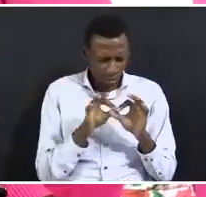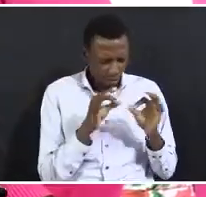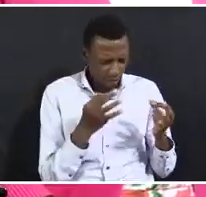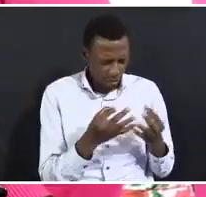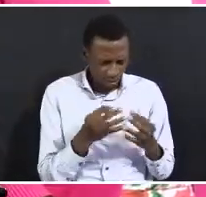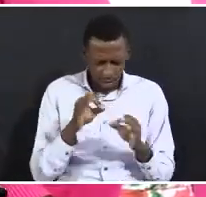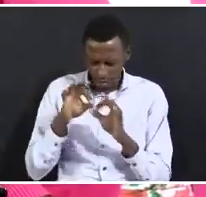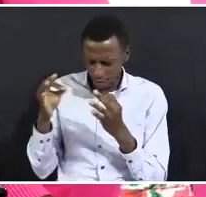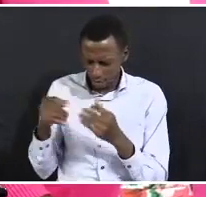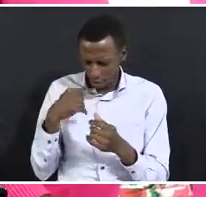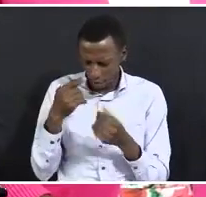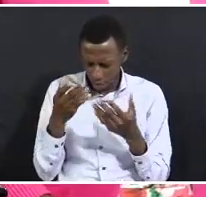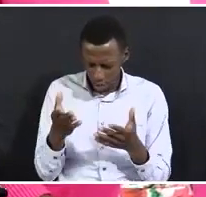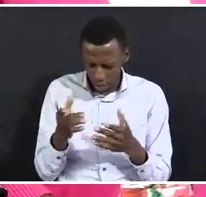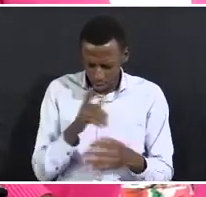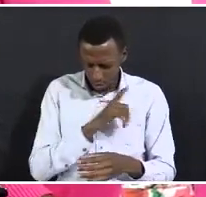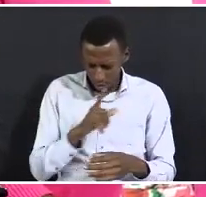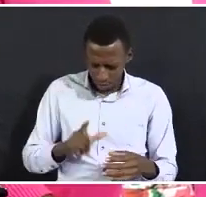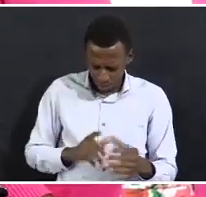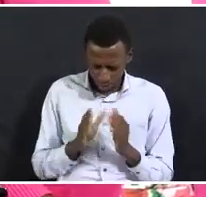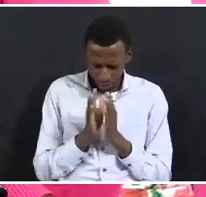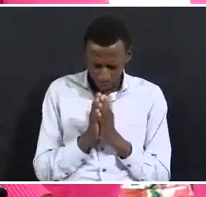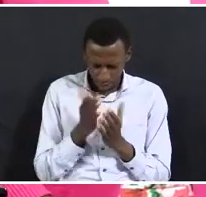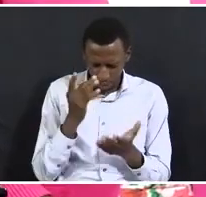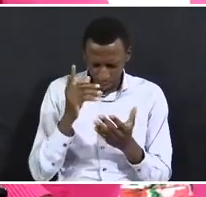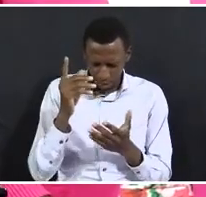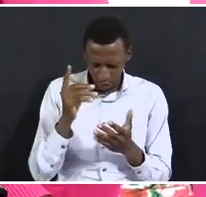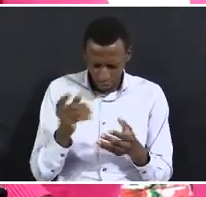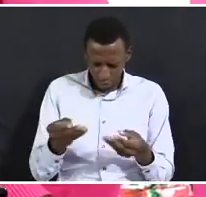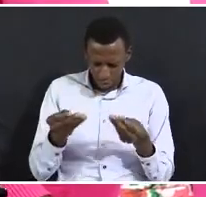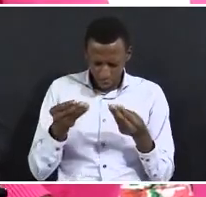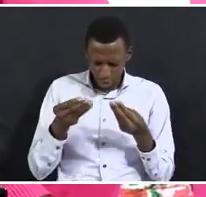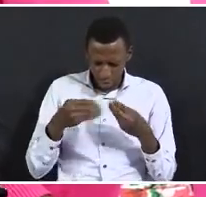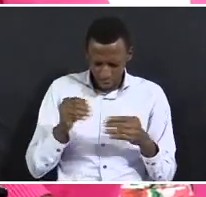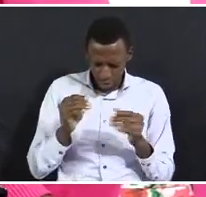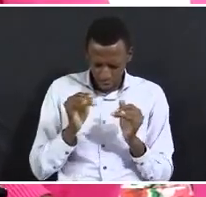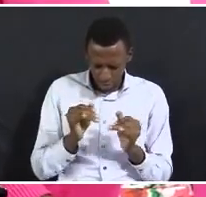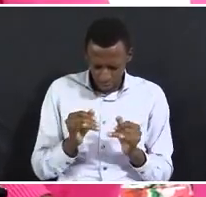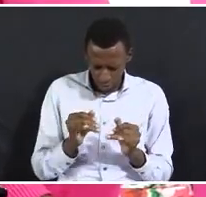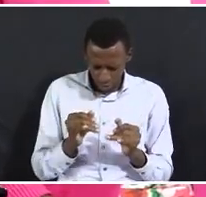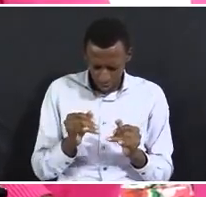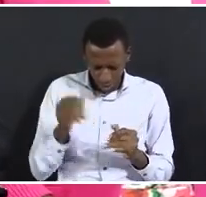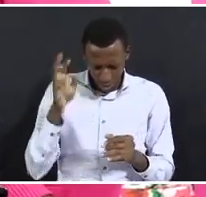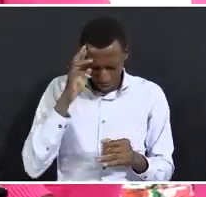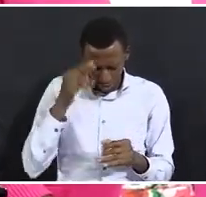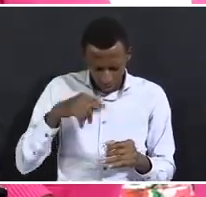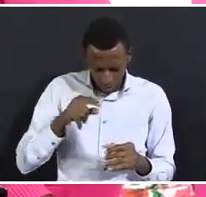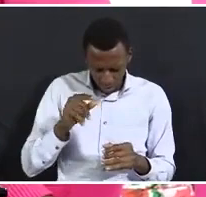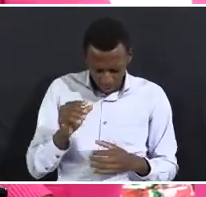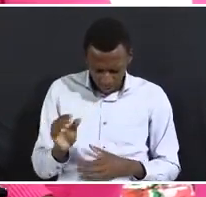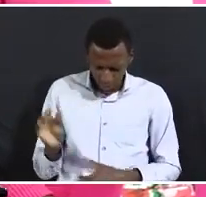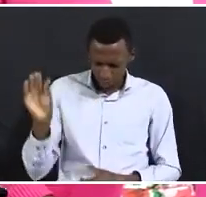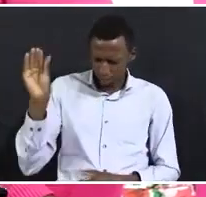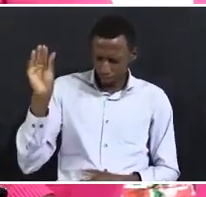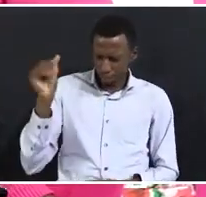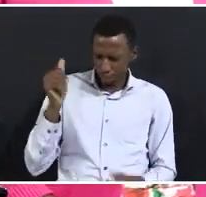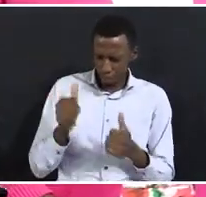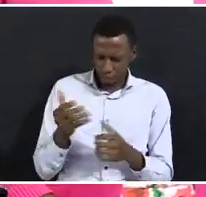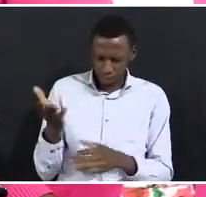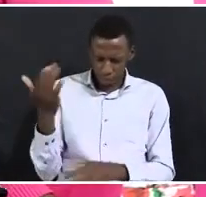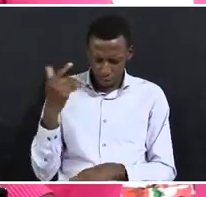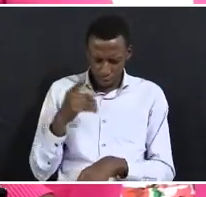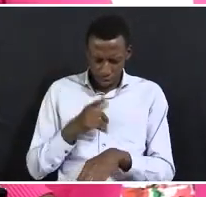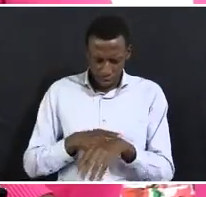here, Lord, we pray that may you renew our family. May you remind us of the vows that we took. That, Lord, as